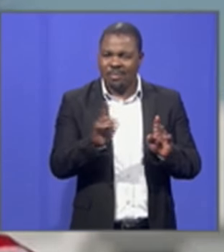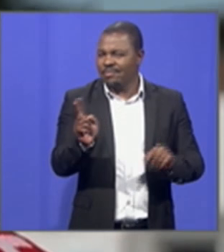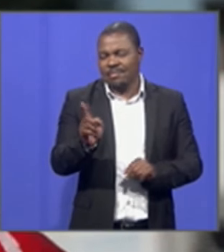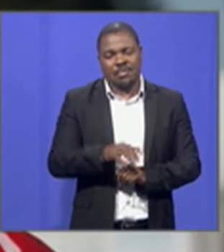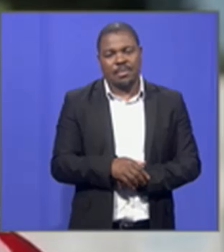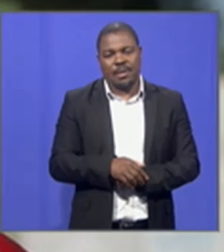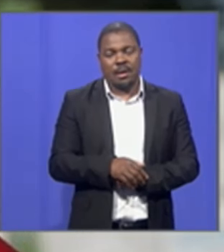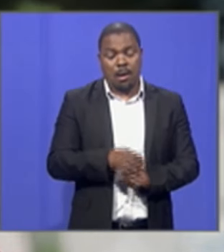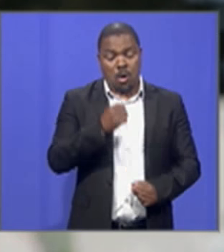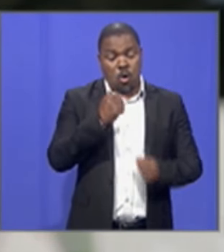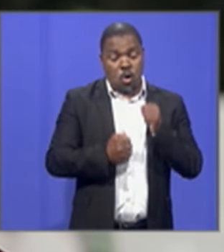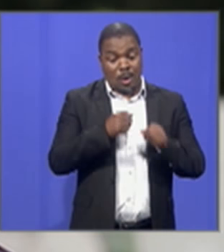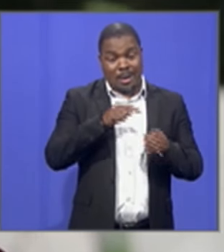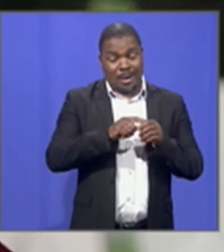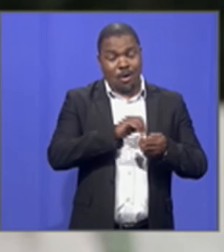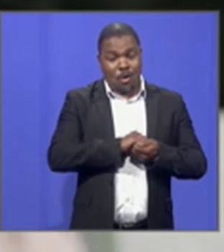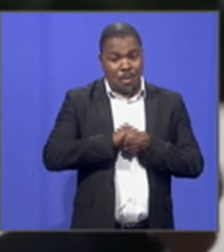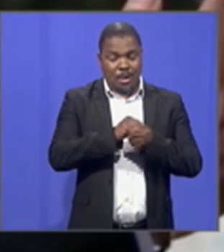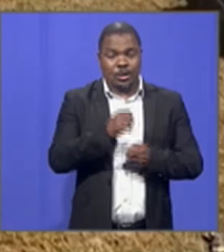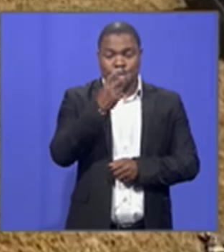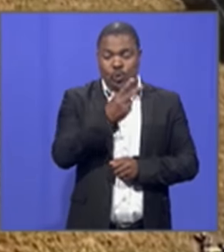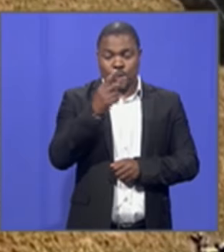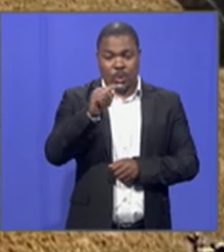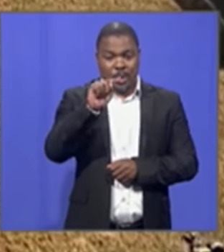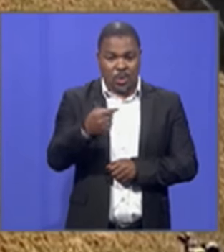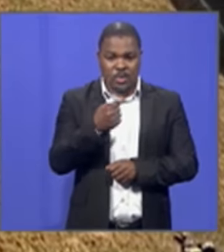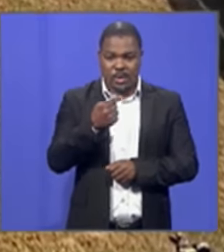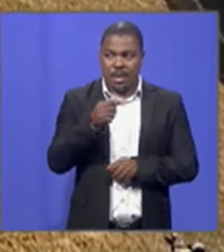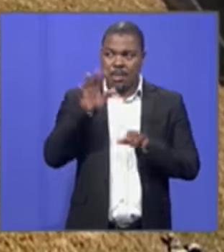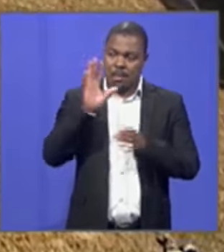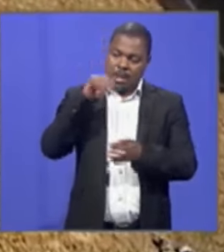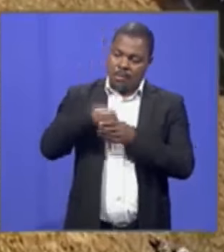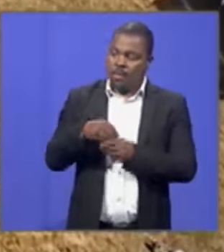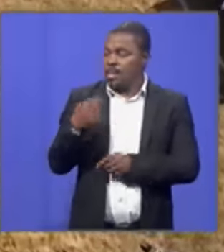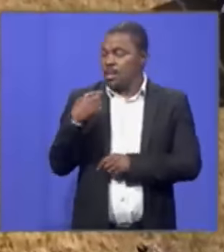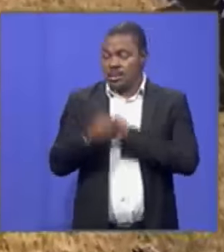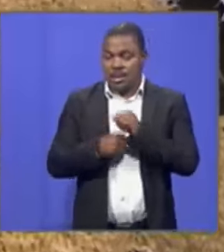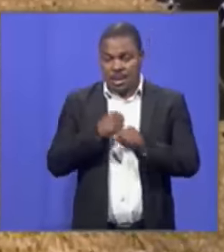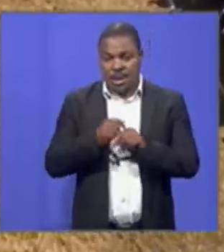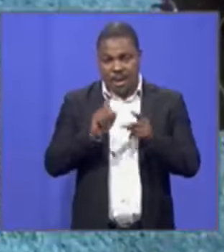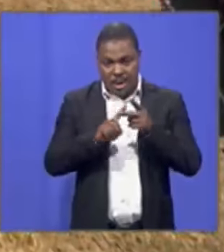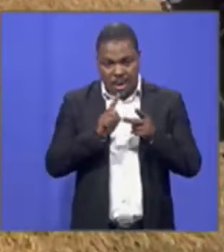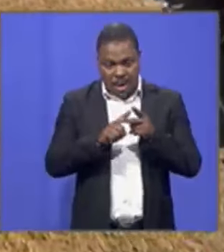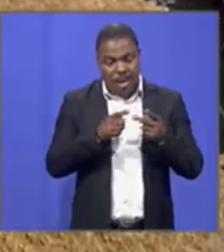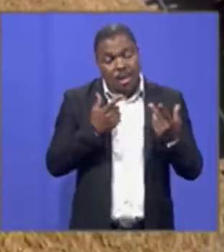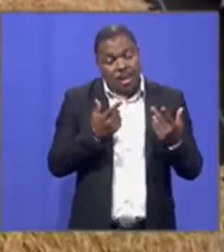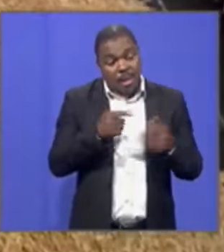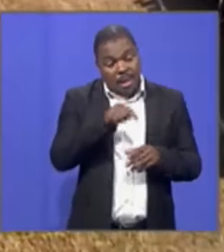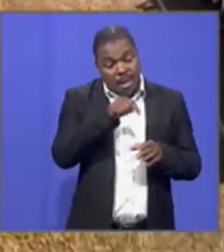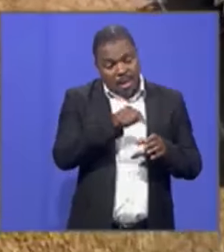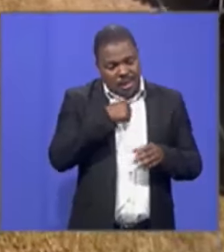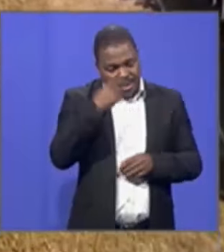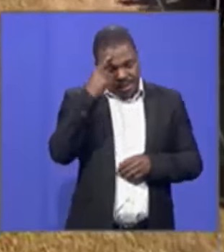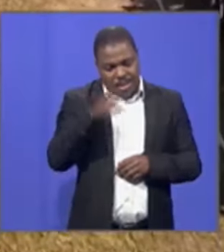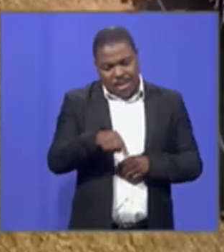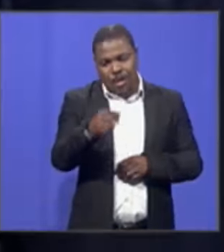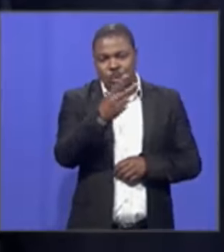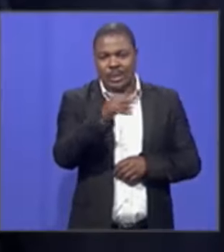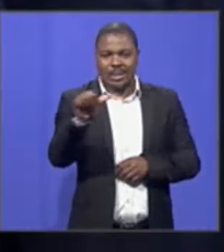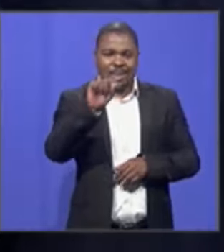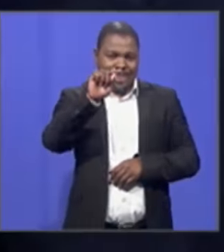la Comrades le ngokile batho ba 22,000 mo ngwageng wa go feta gomme ba rulaganye ba tlo dumelela batho ba